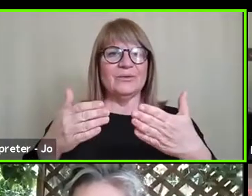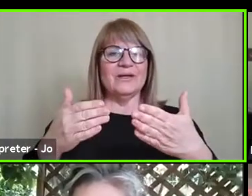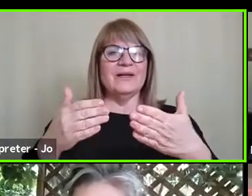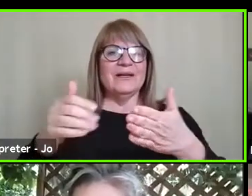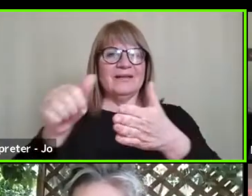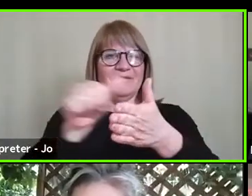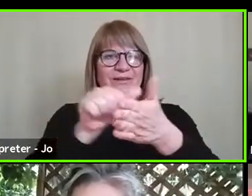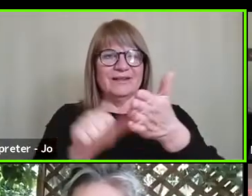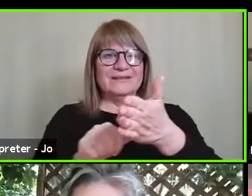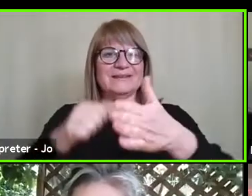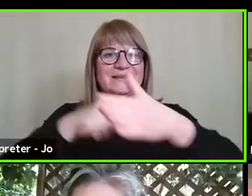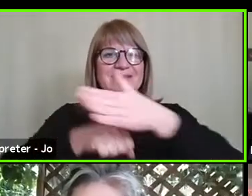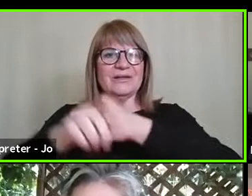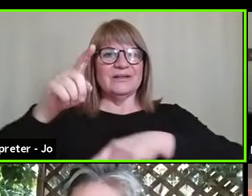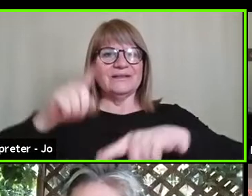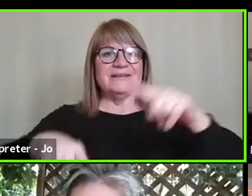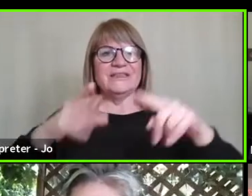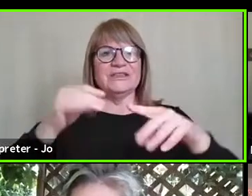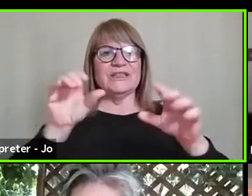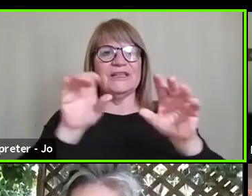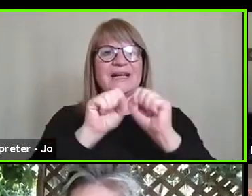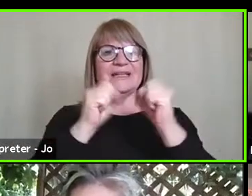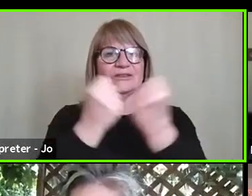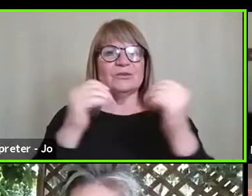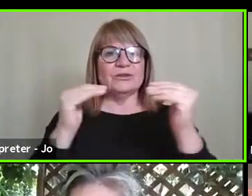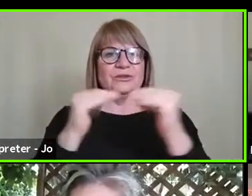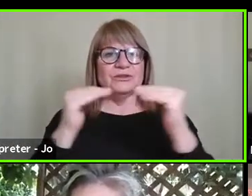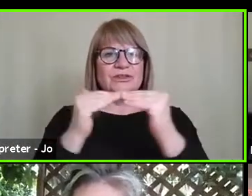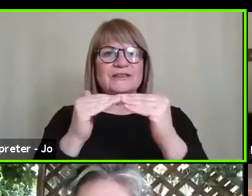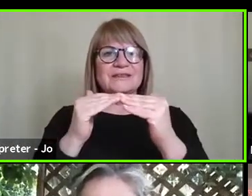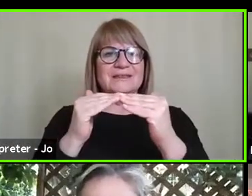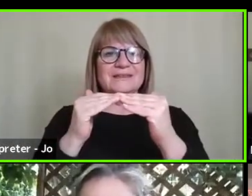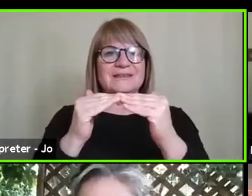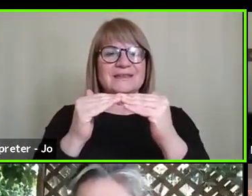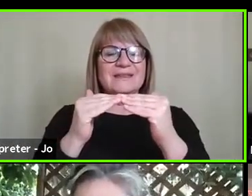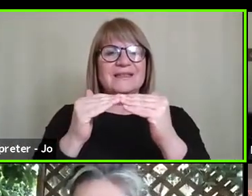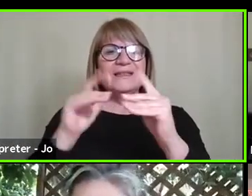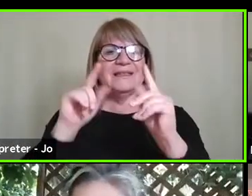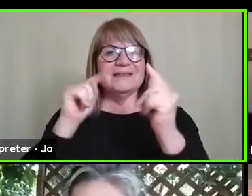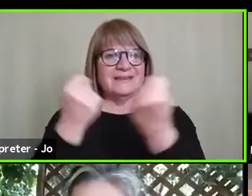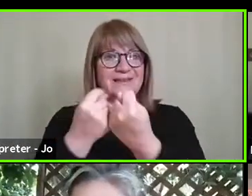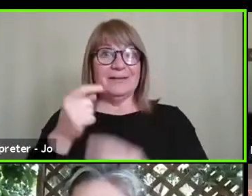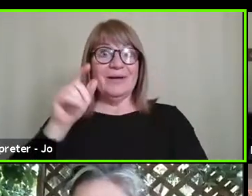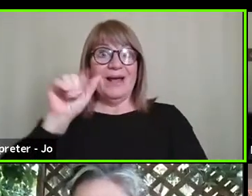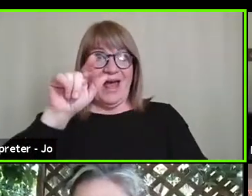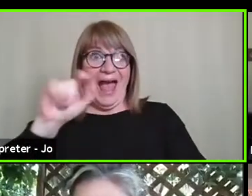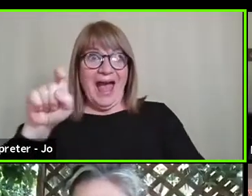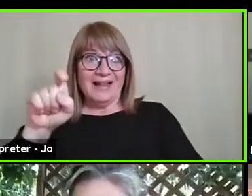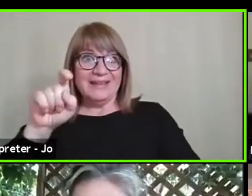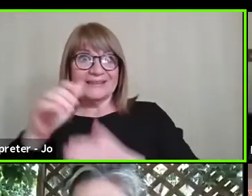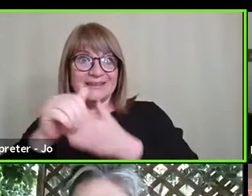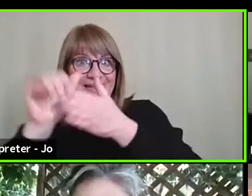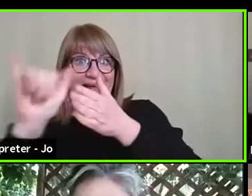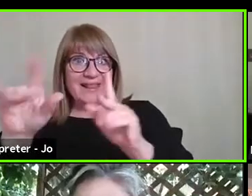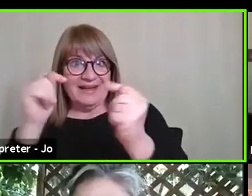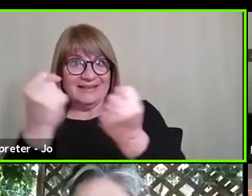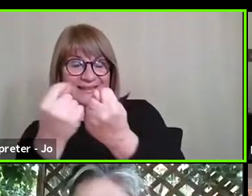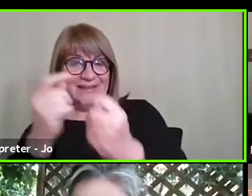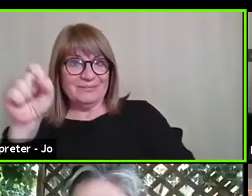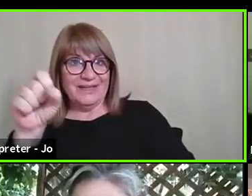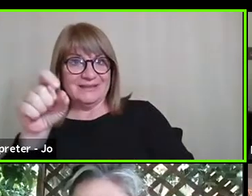justice lab um which alex um led and you know that team went